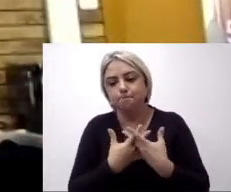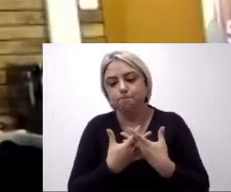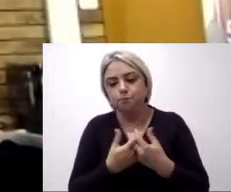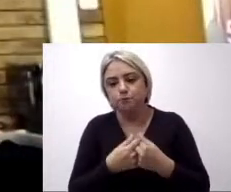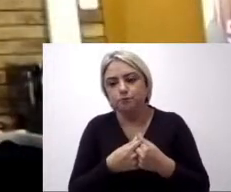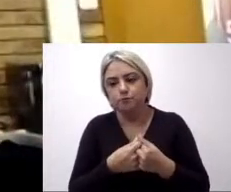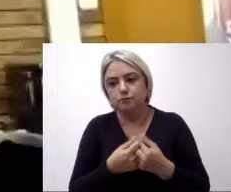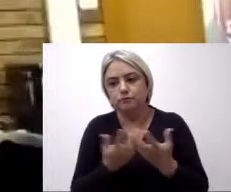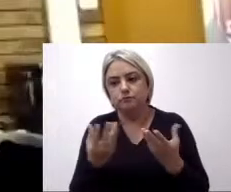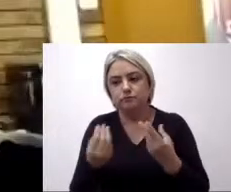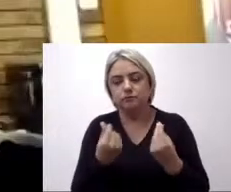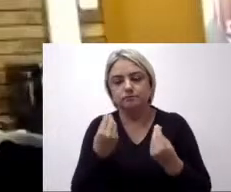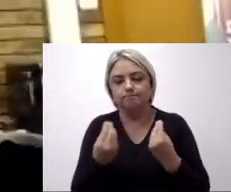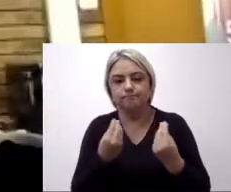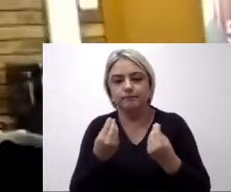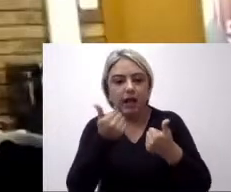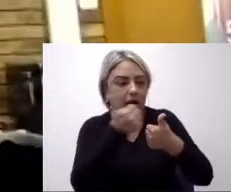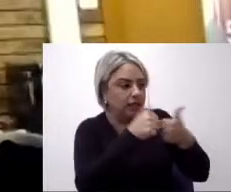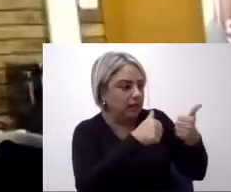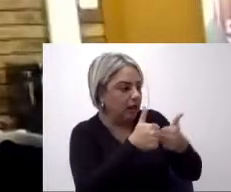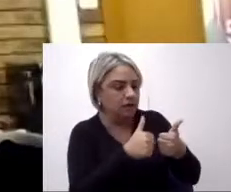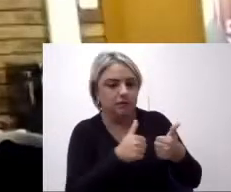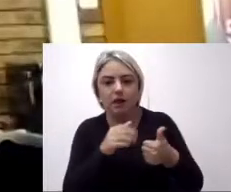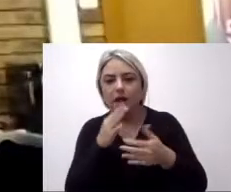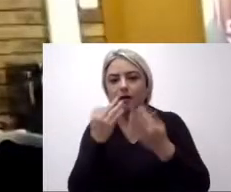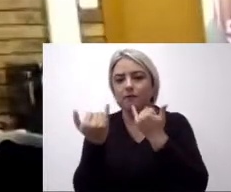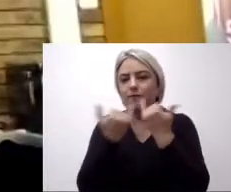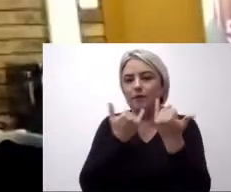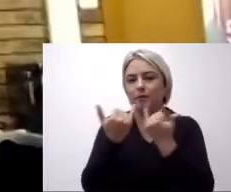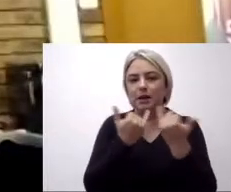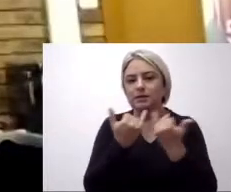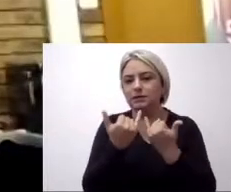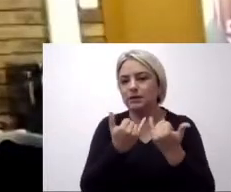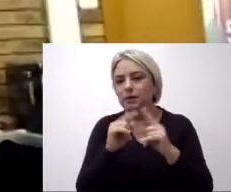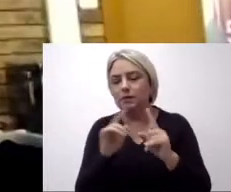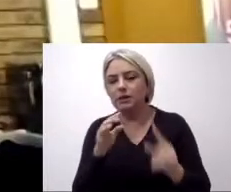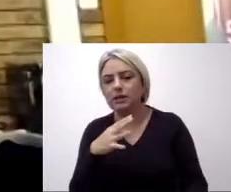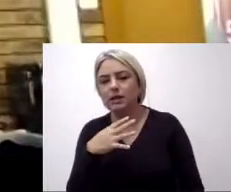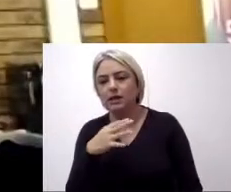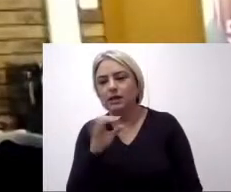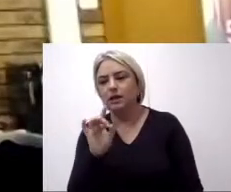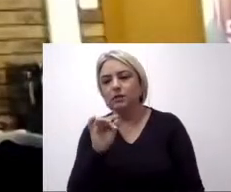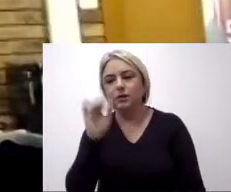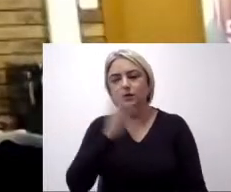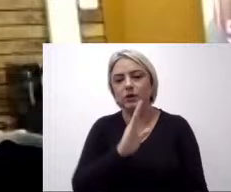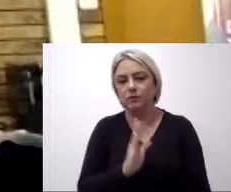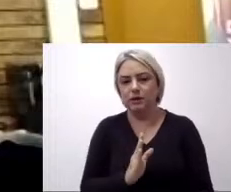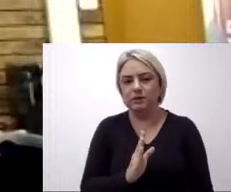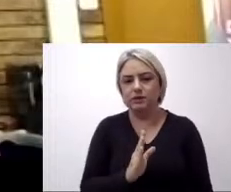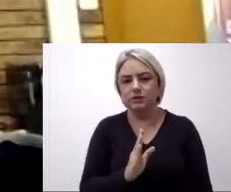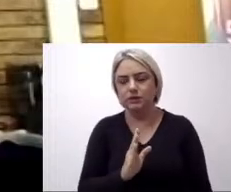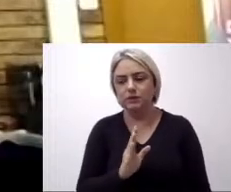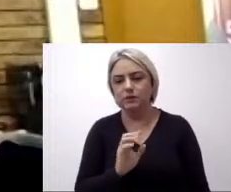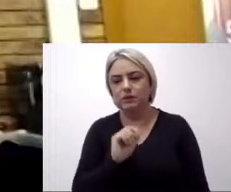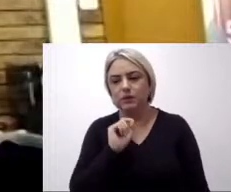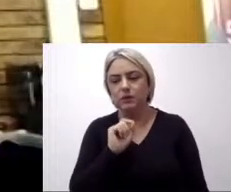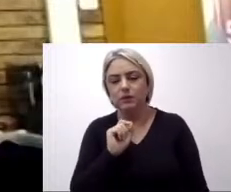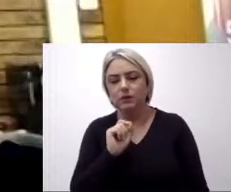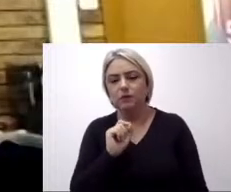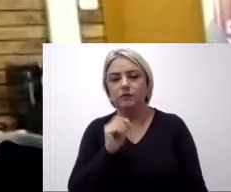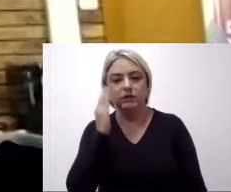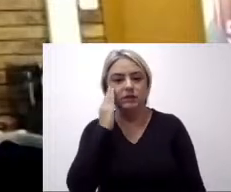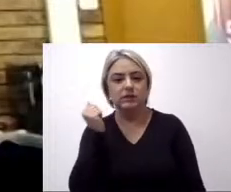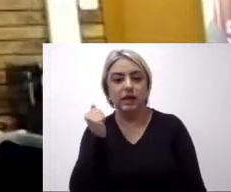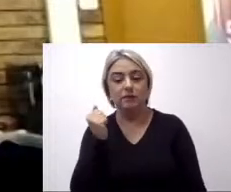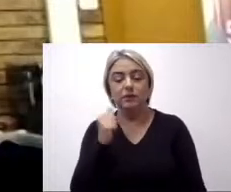but something is funny, and it's not about Brazil. But you know, in the shale gas case I work